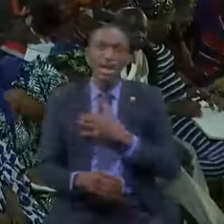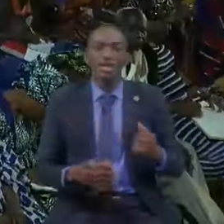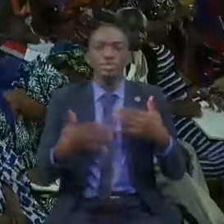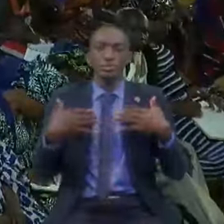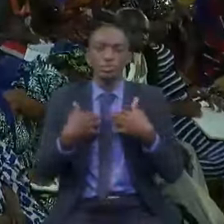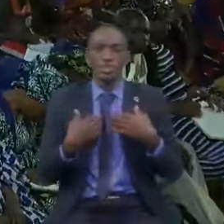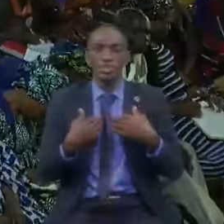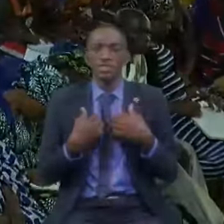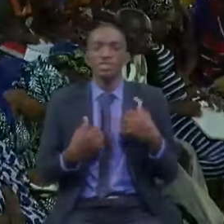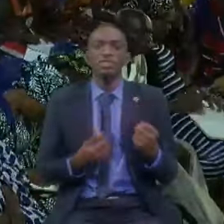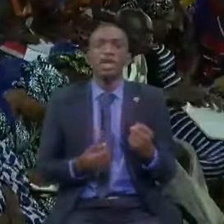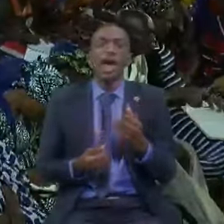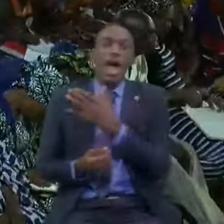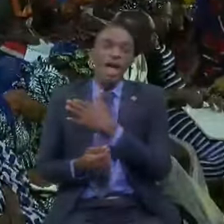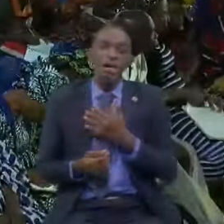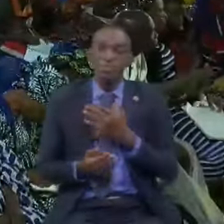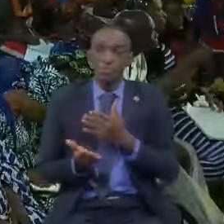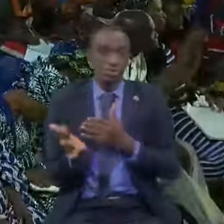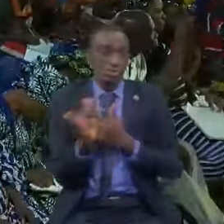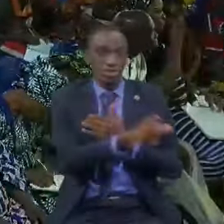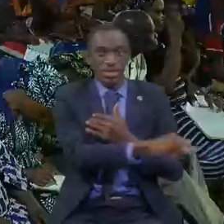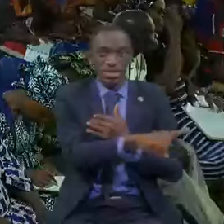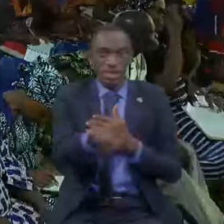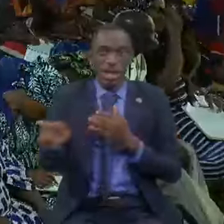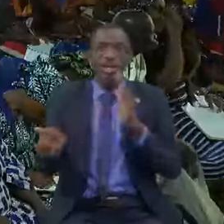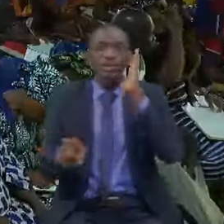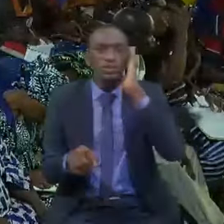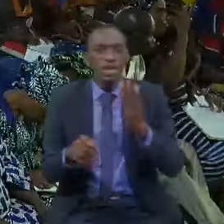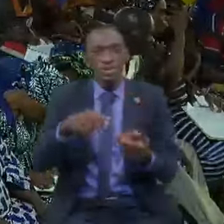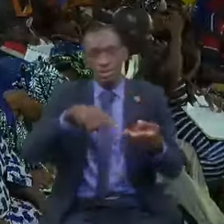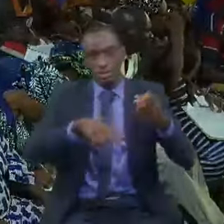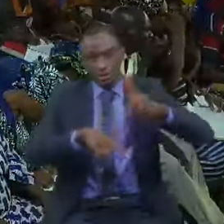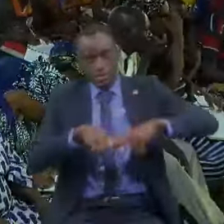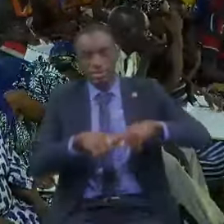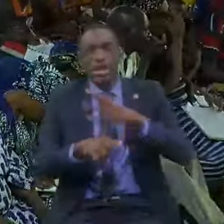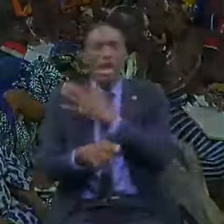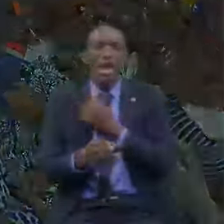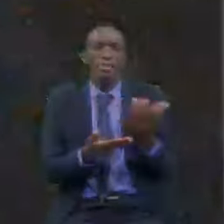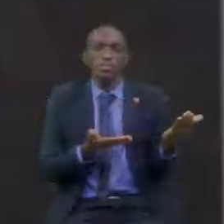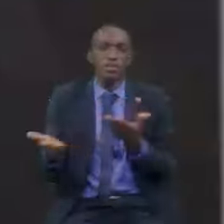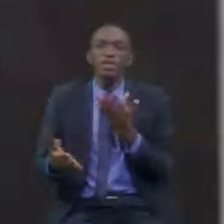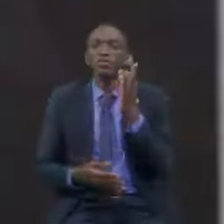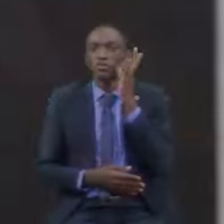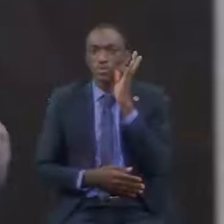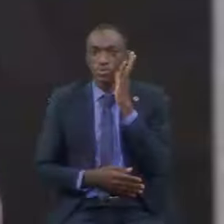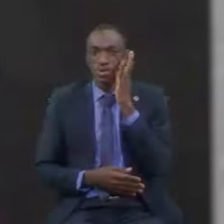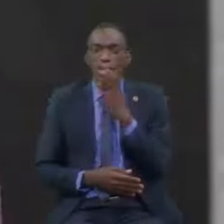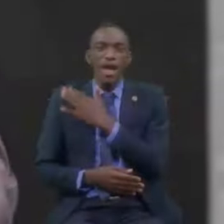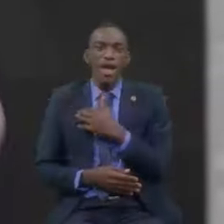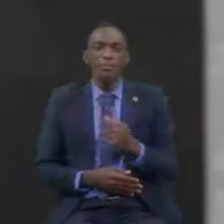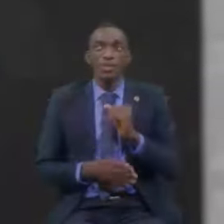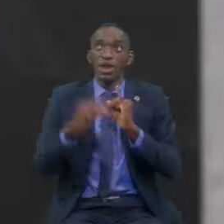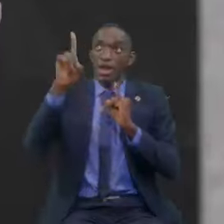they shall increase and bring fruit, and I will settle